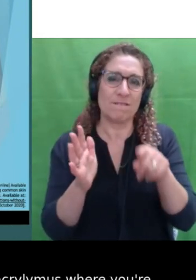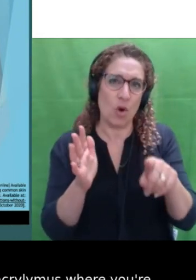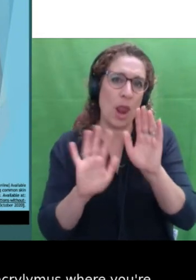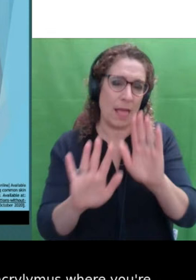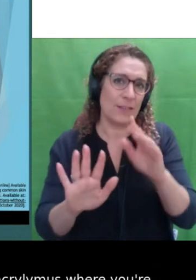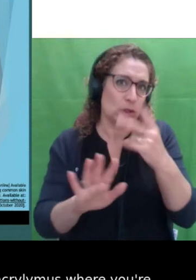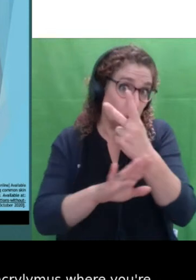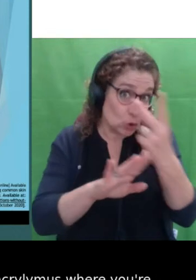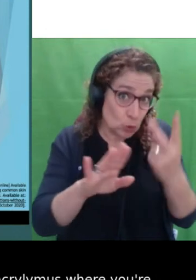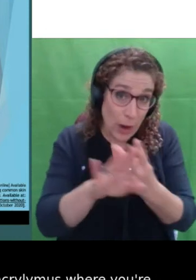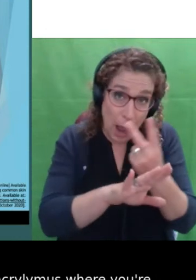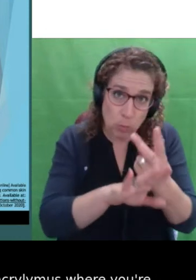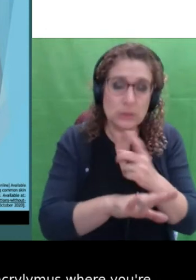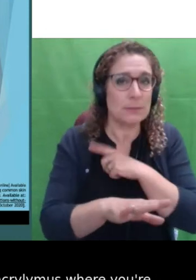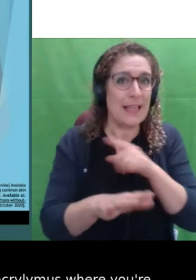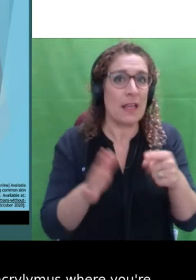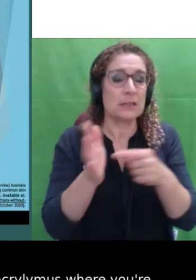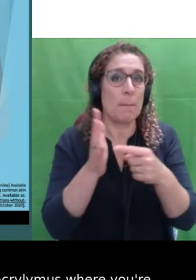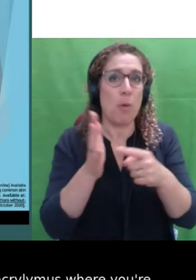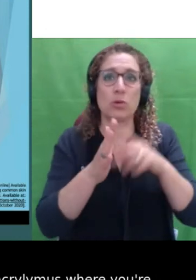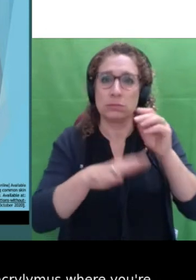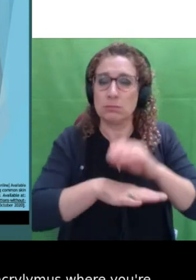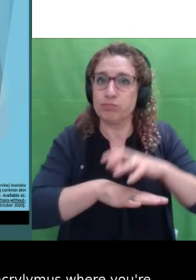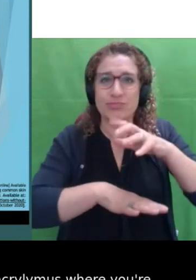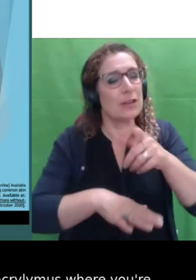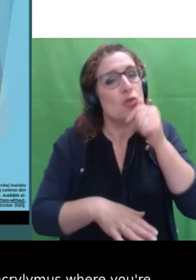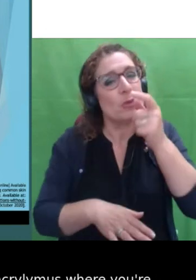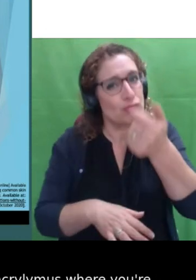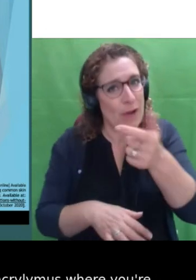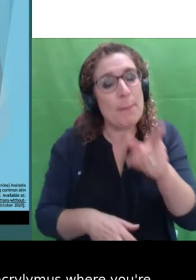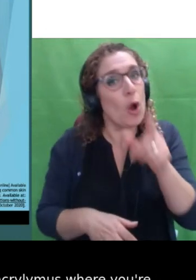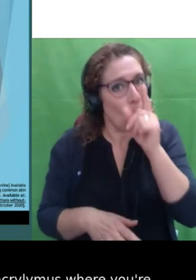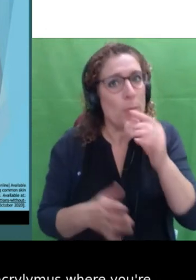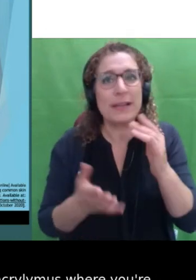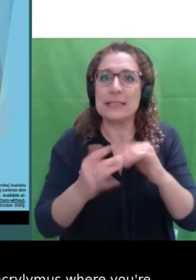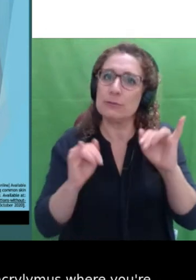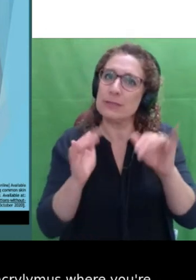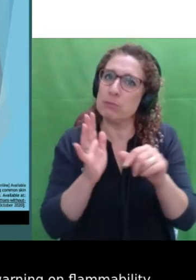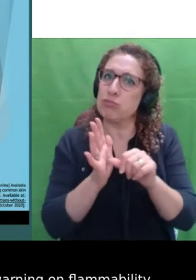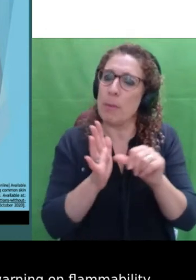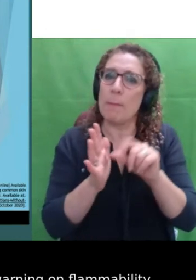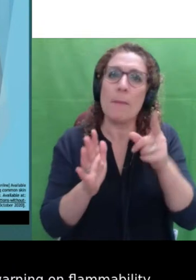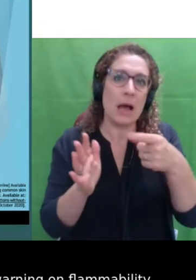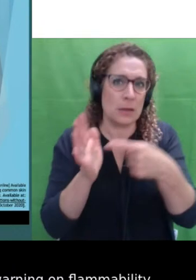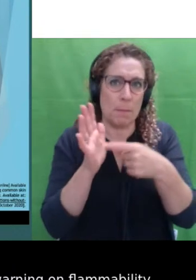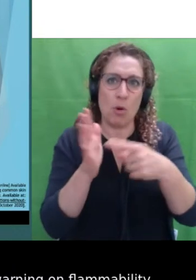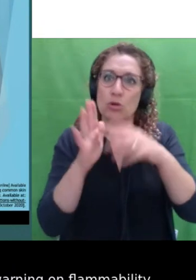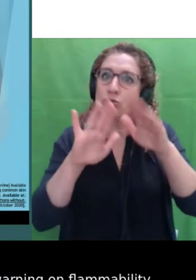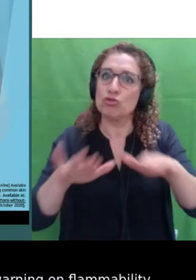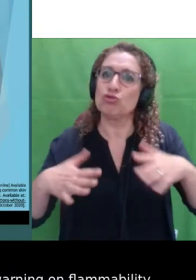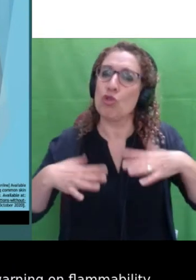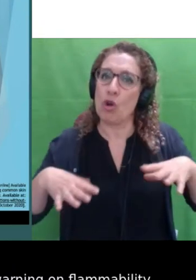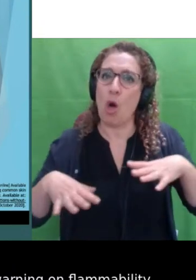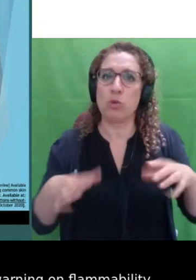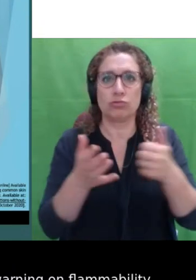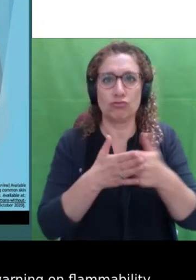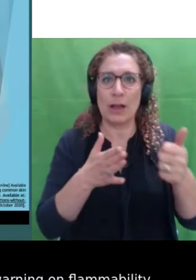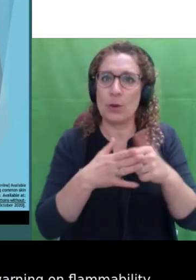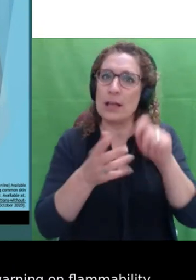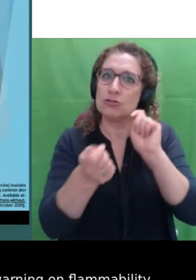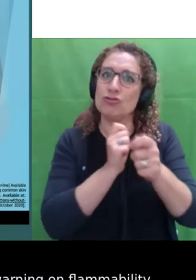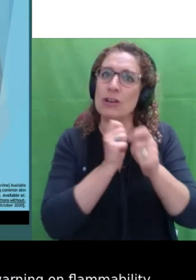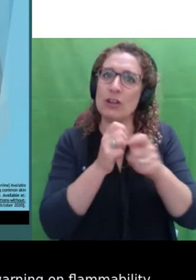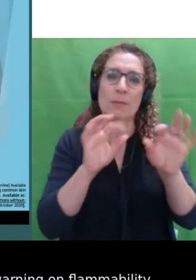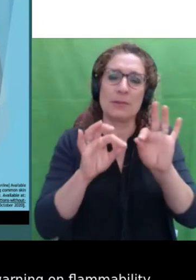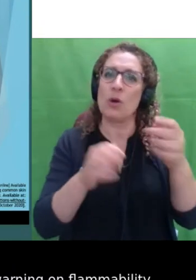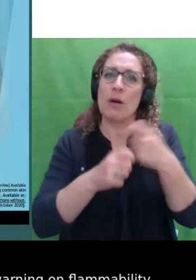because that is a real problem all but rare and it's very important that you know children's clothes are changed regularly so they don't get oil soaked